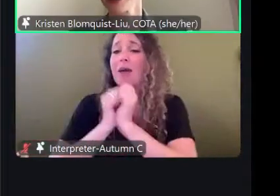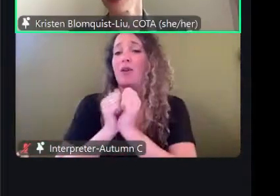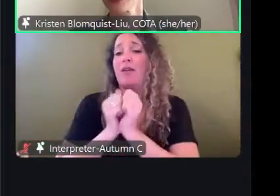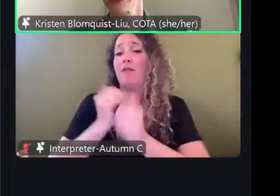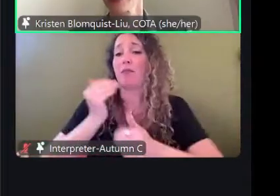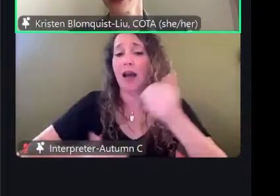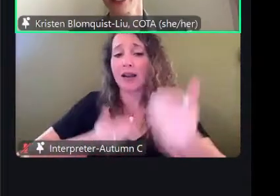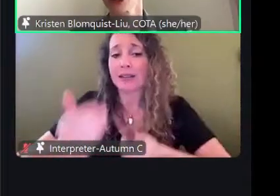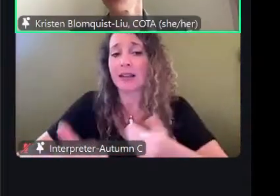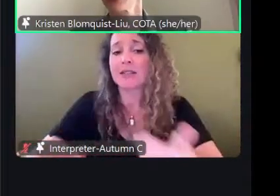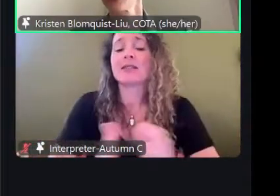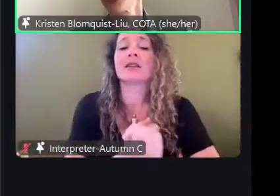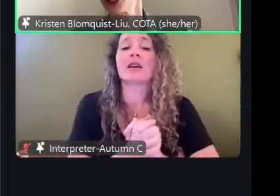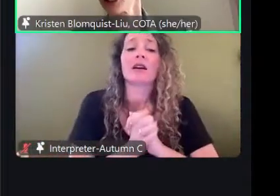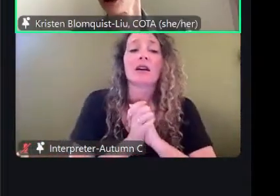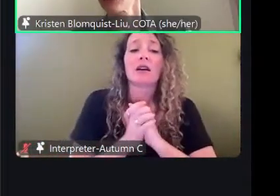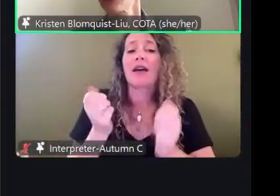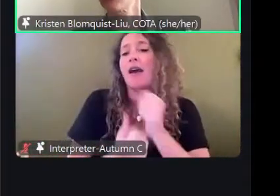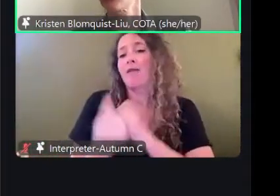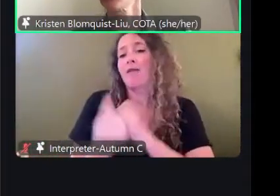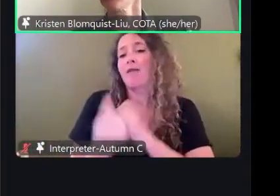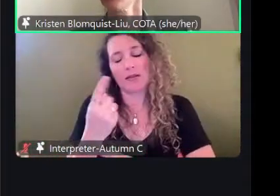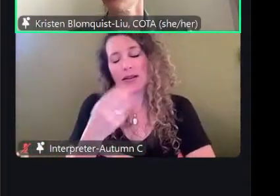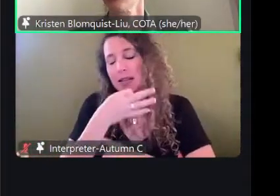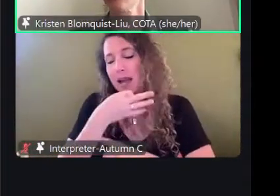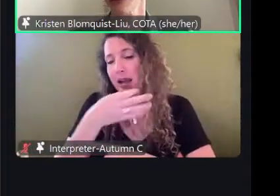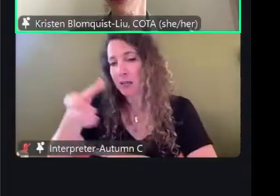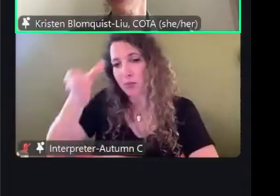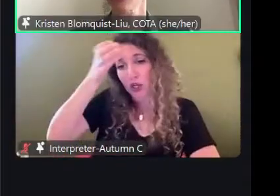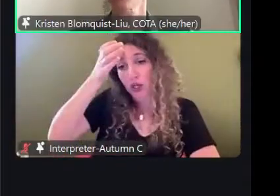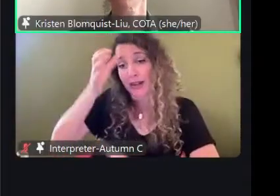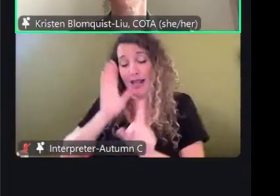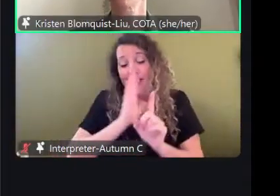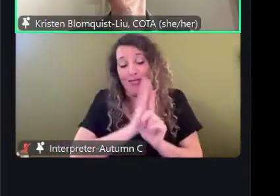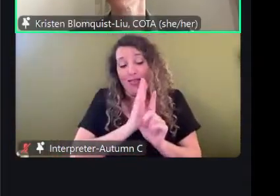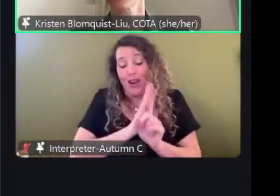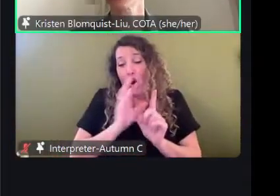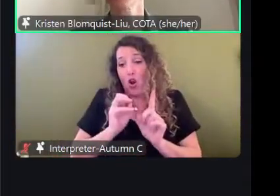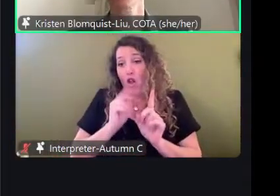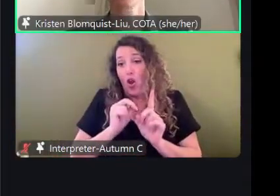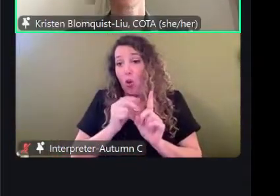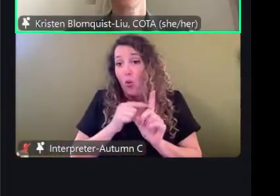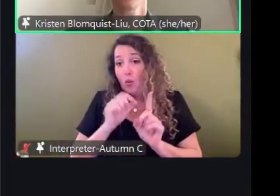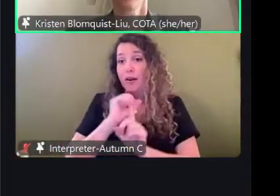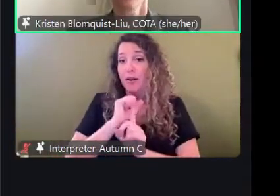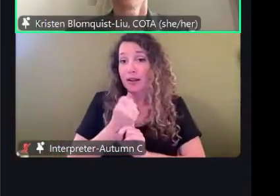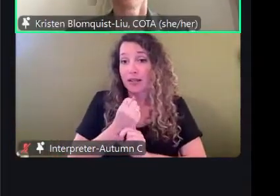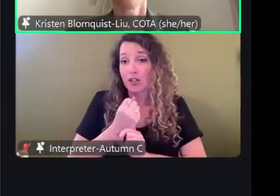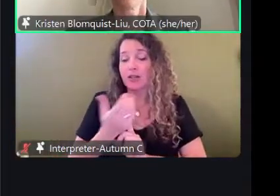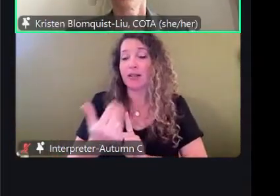Everybody is the expert on their own condition. And I found that with my wife too.